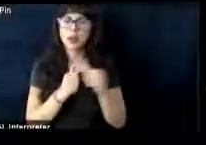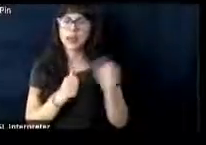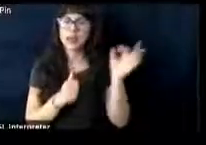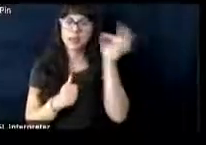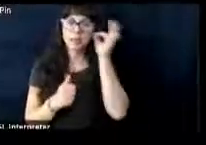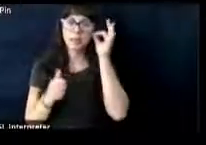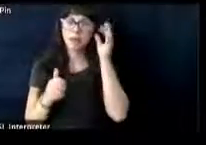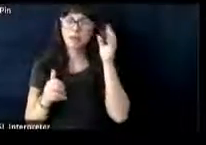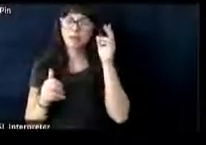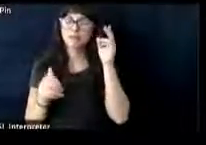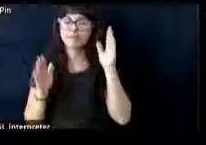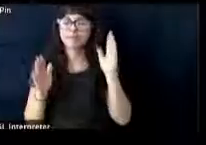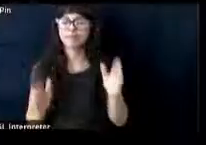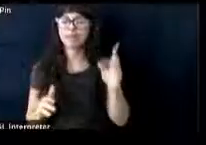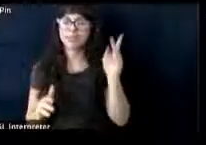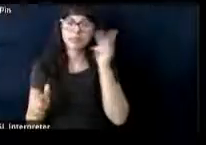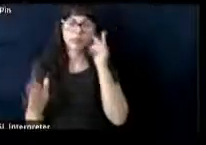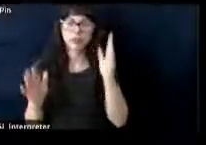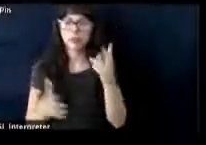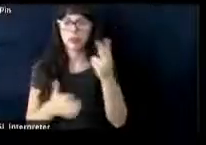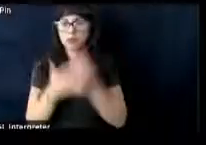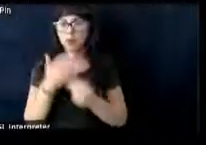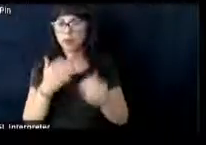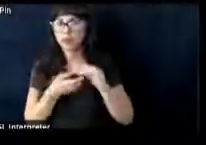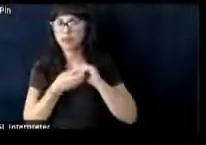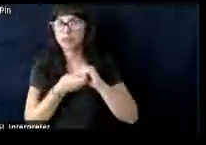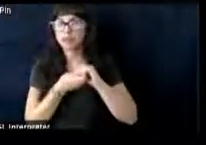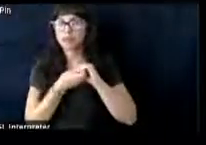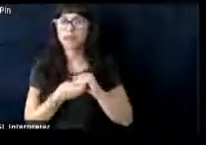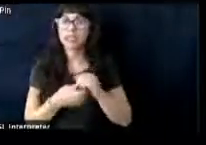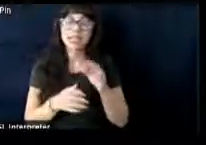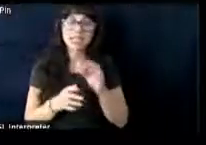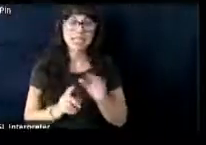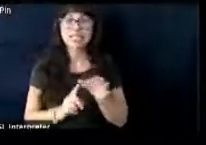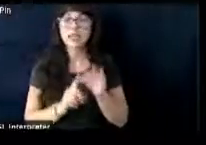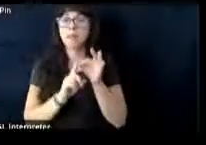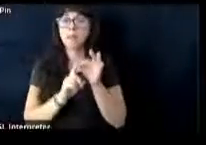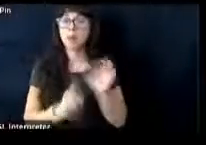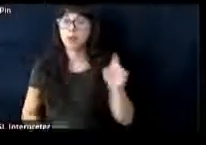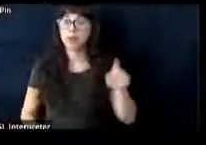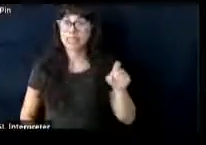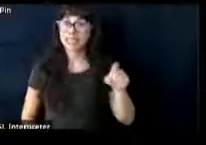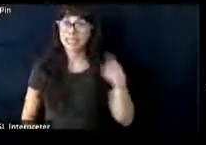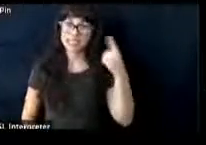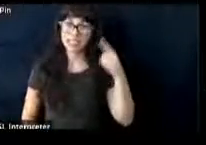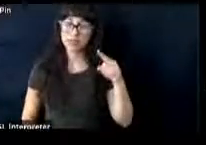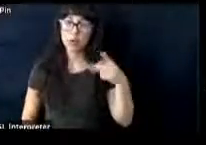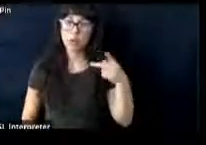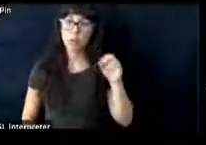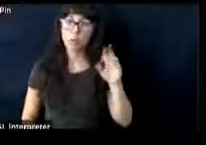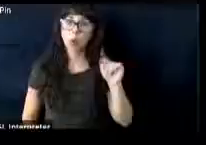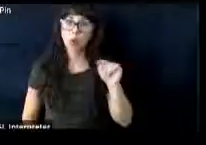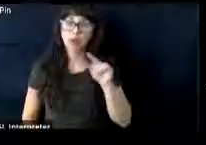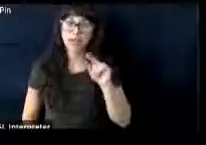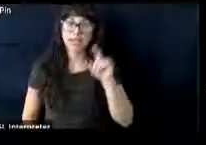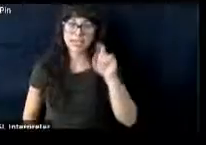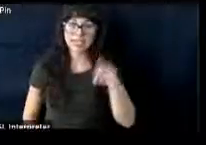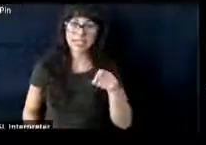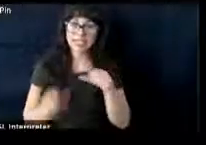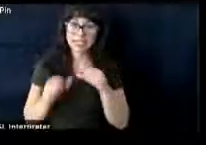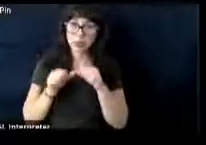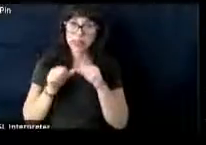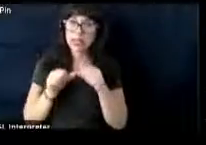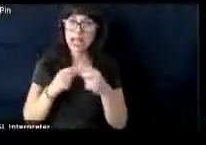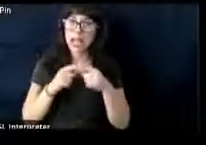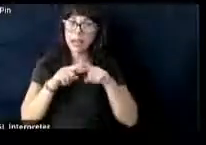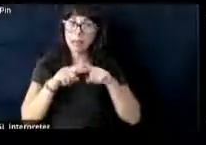federal representatives. The specific needs of our port are vital to the economic stability and growth of our region and